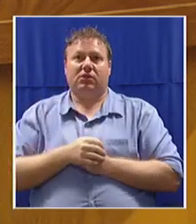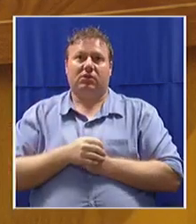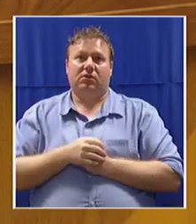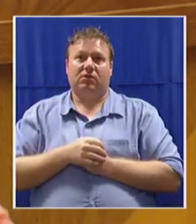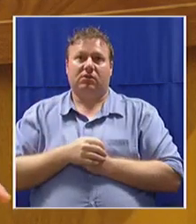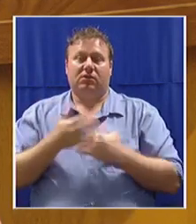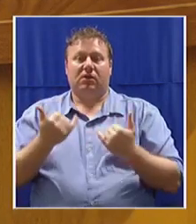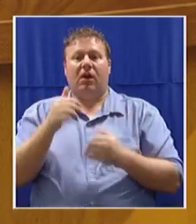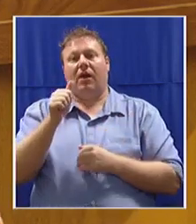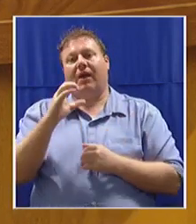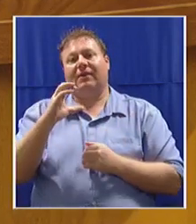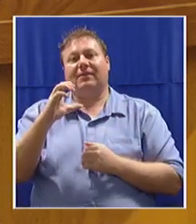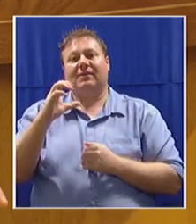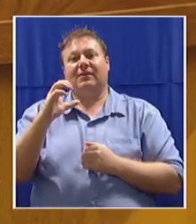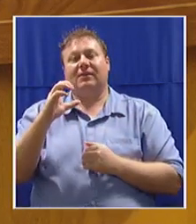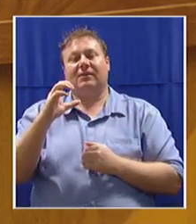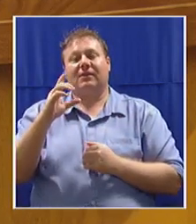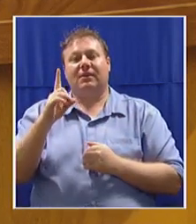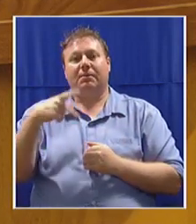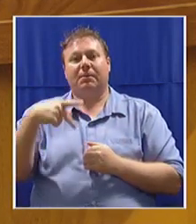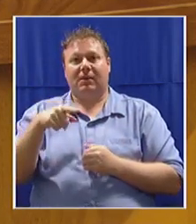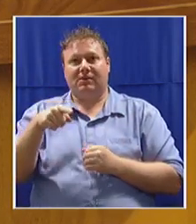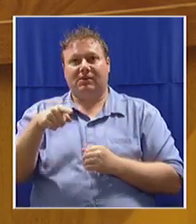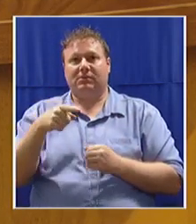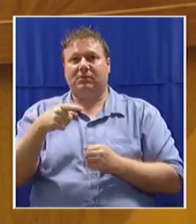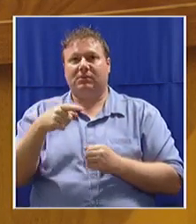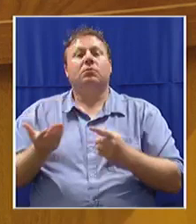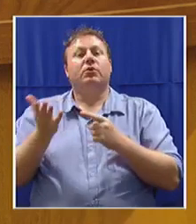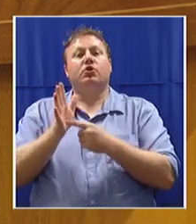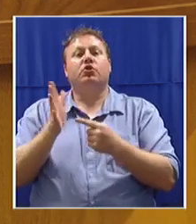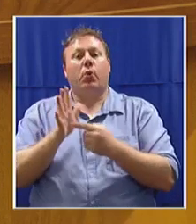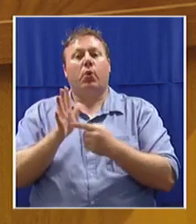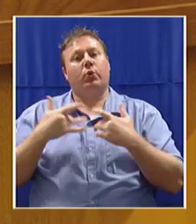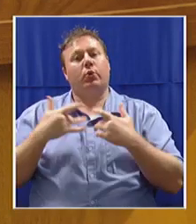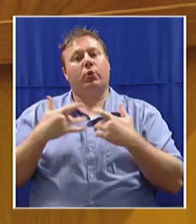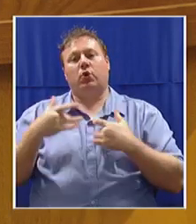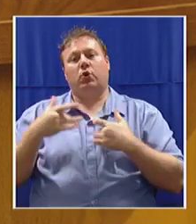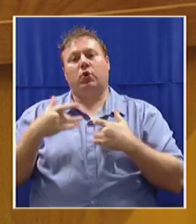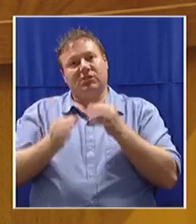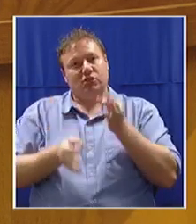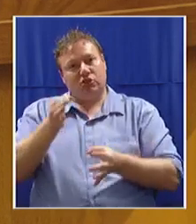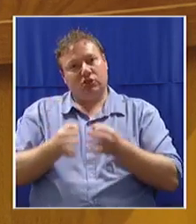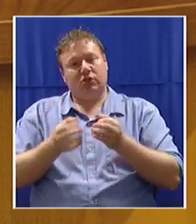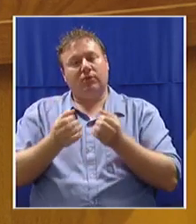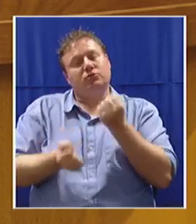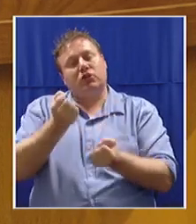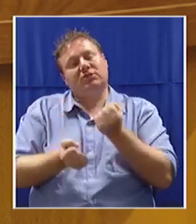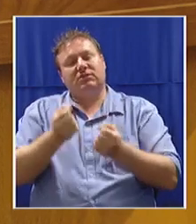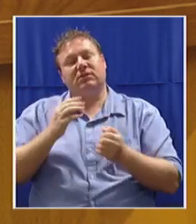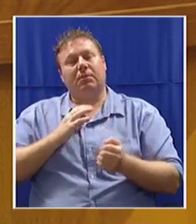as the ACDP, I've raised this continually about my concerns in the Justice Committee that